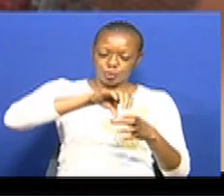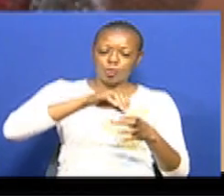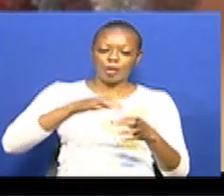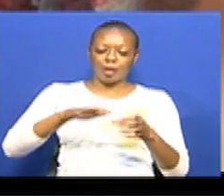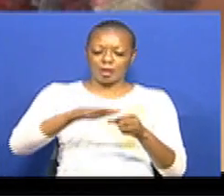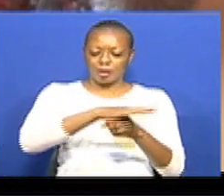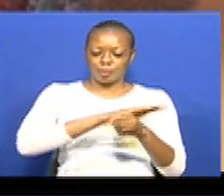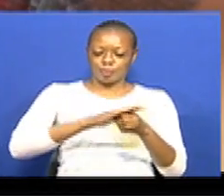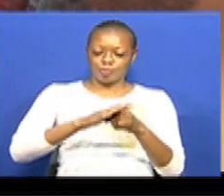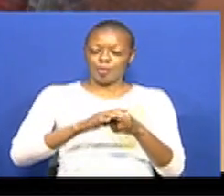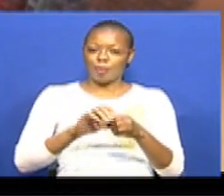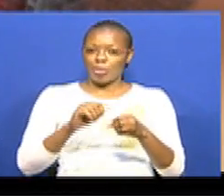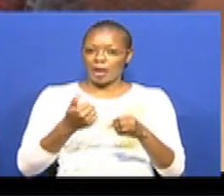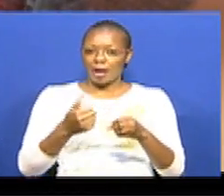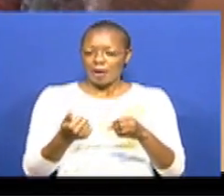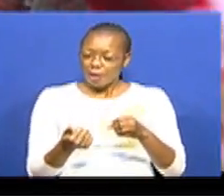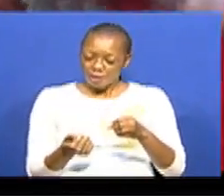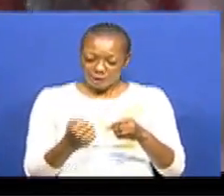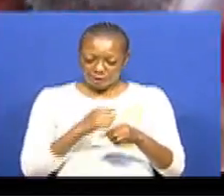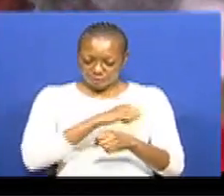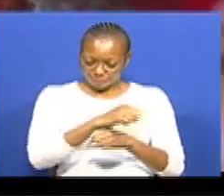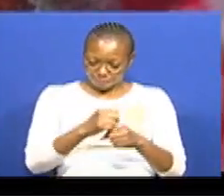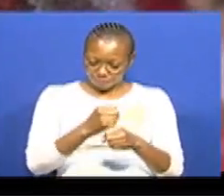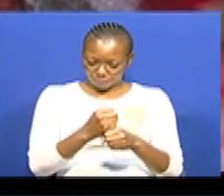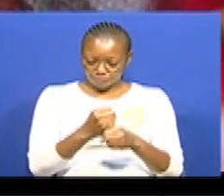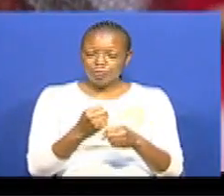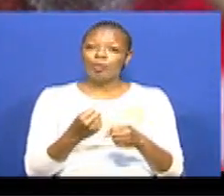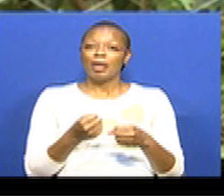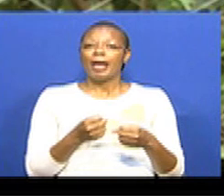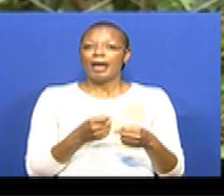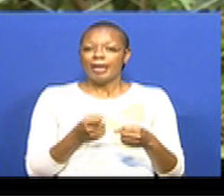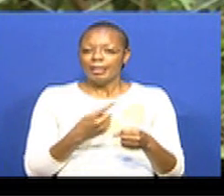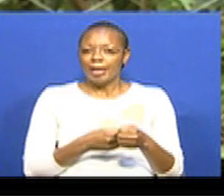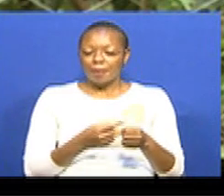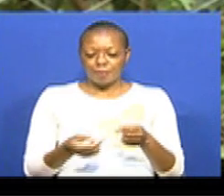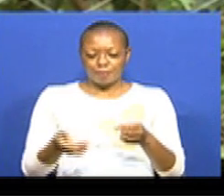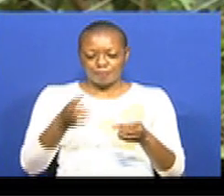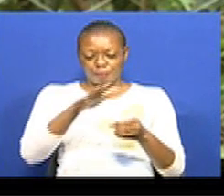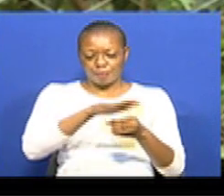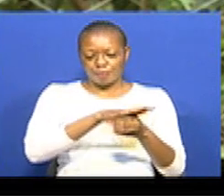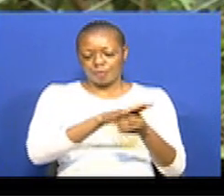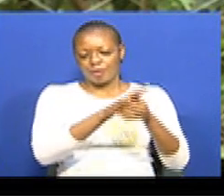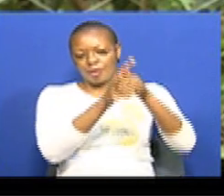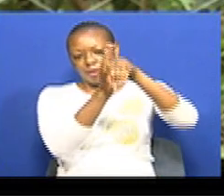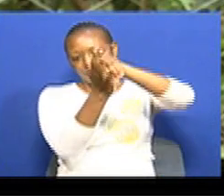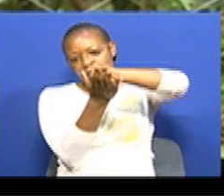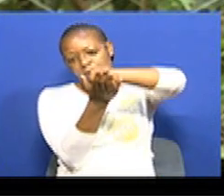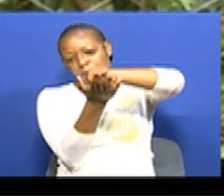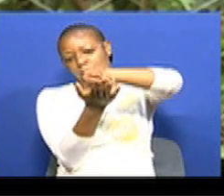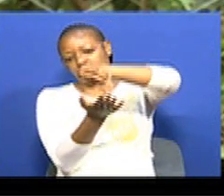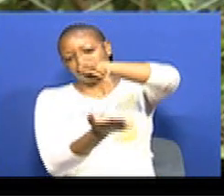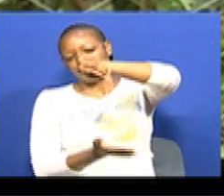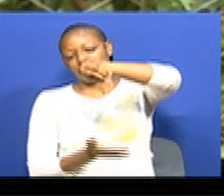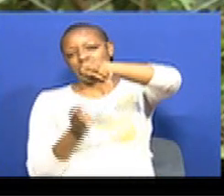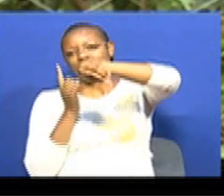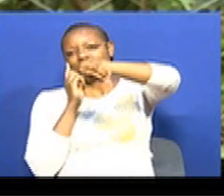a sieve, and like a rubber band. So when I put it